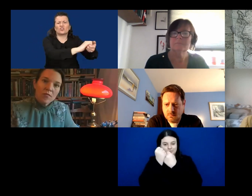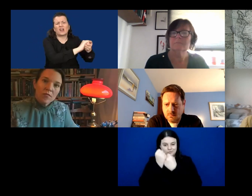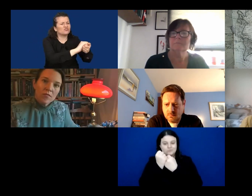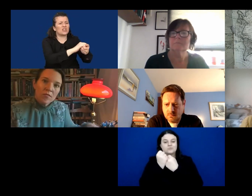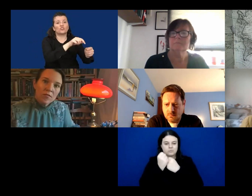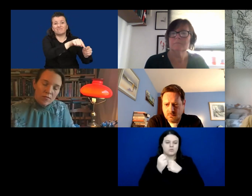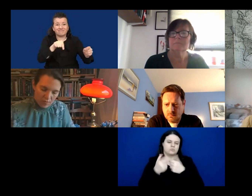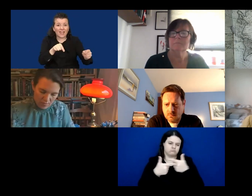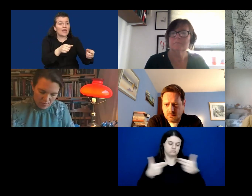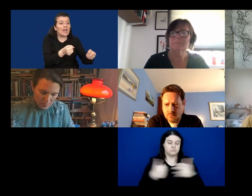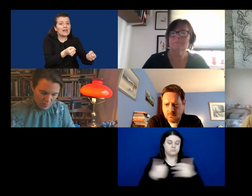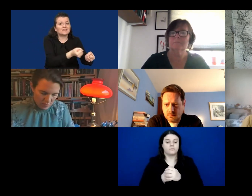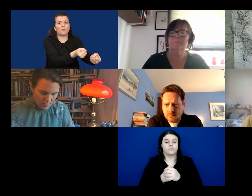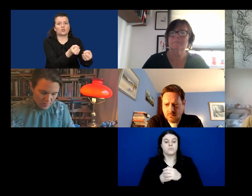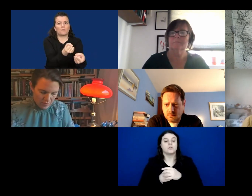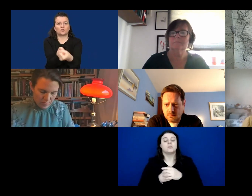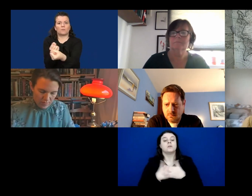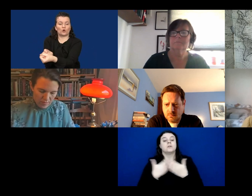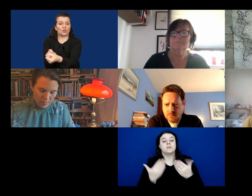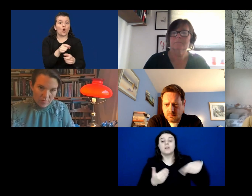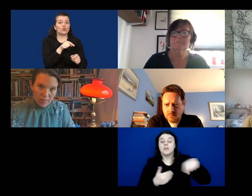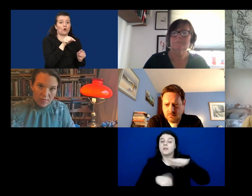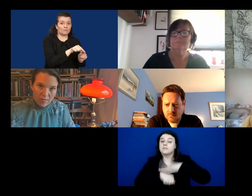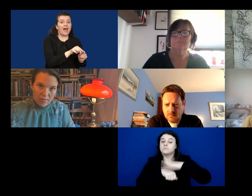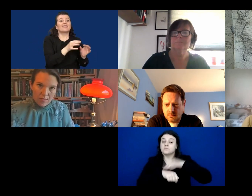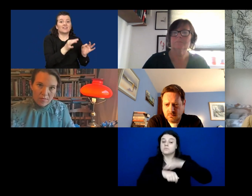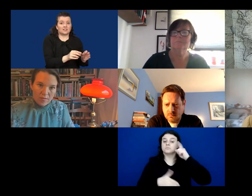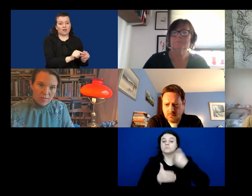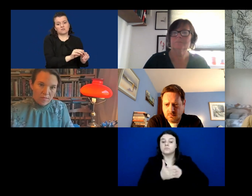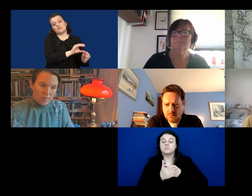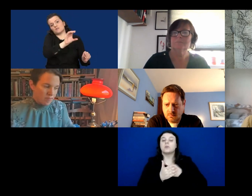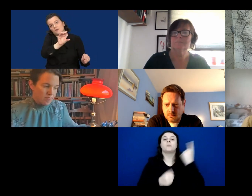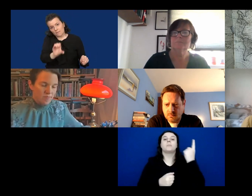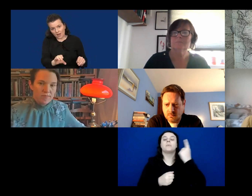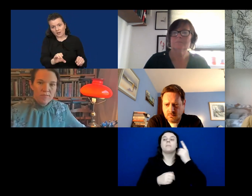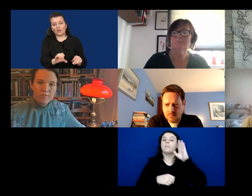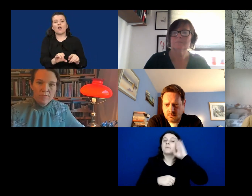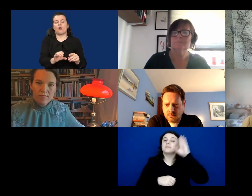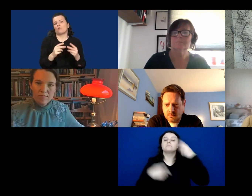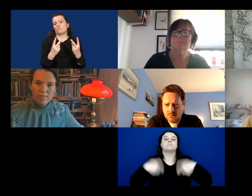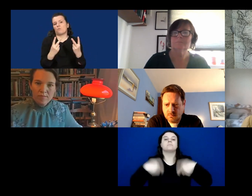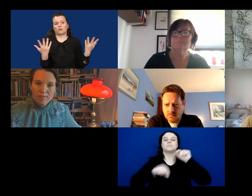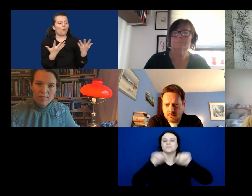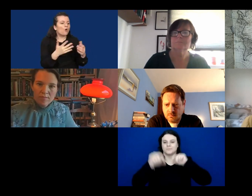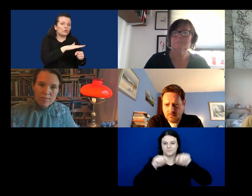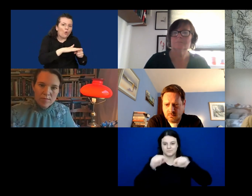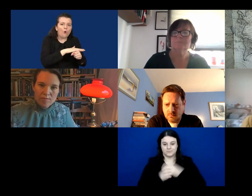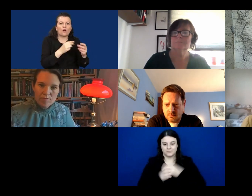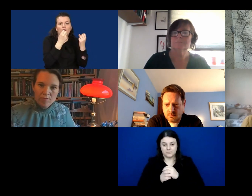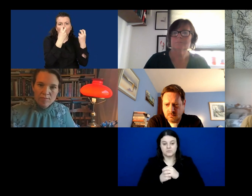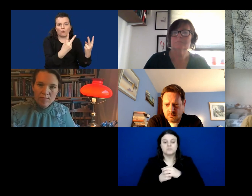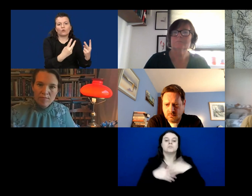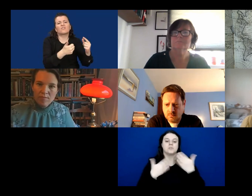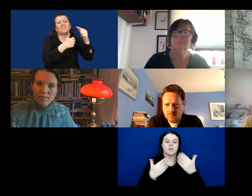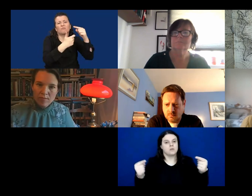well. And they decide within their local area what their local priorities are. And they apply the funding that